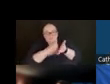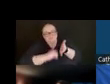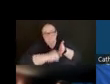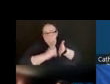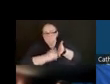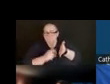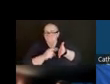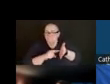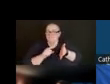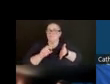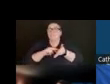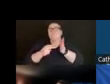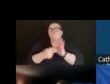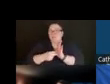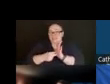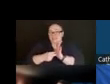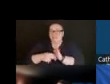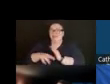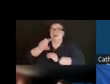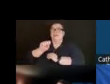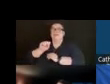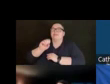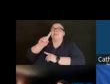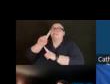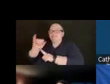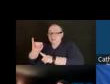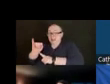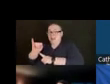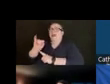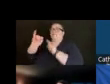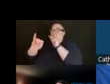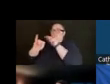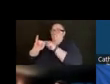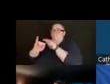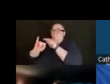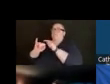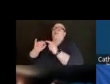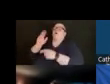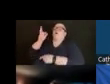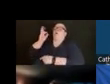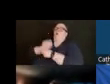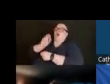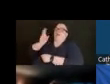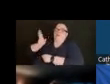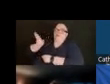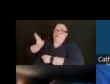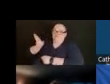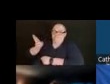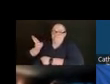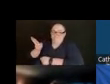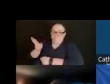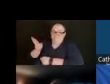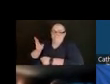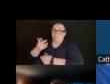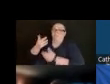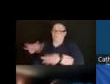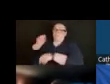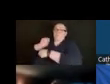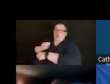that SSDI is based on a work history. Only a work history can qualify someone